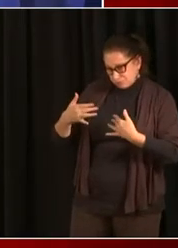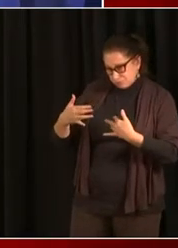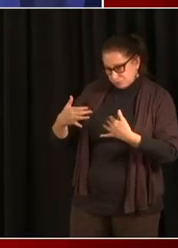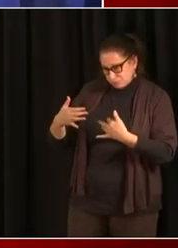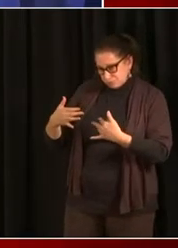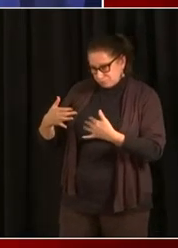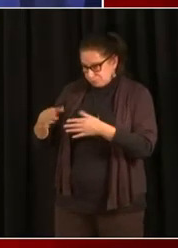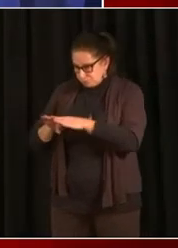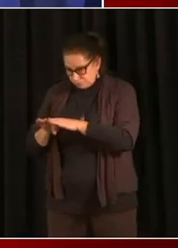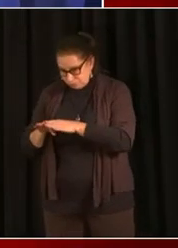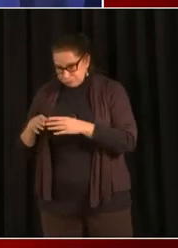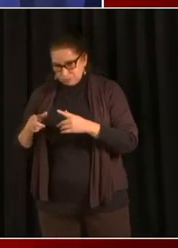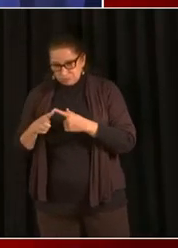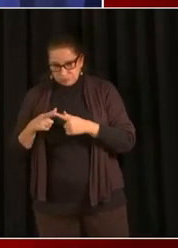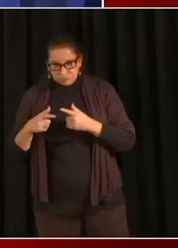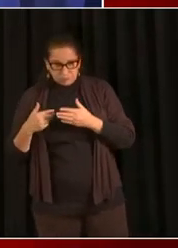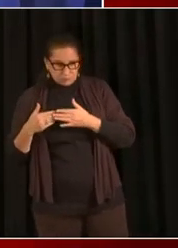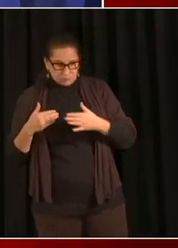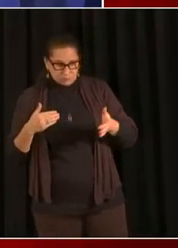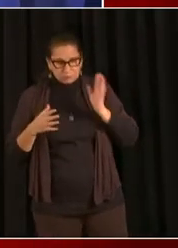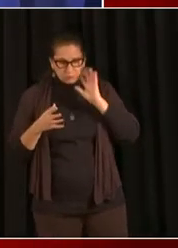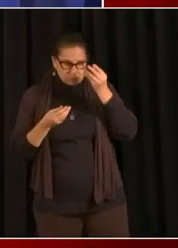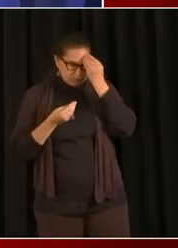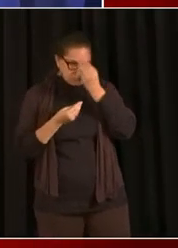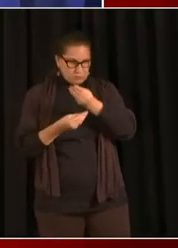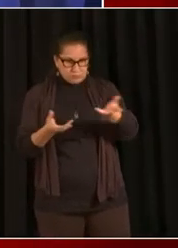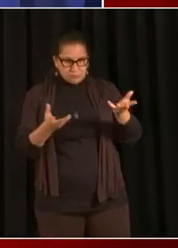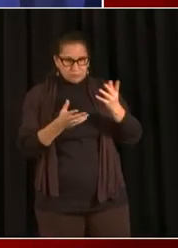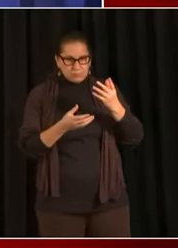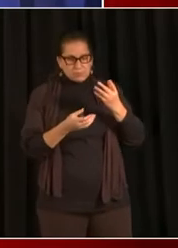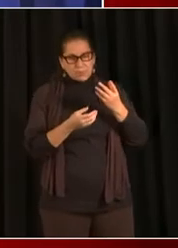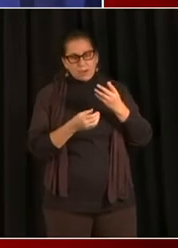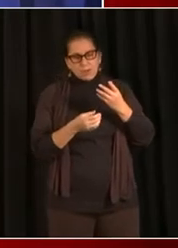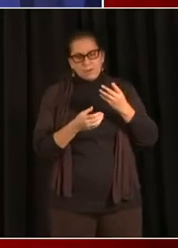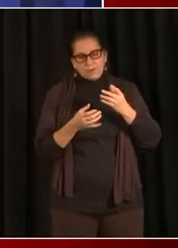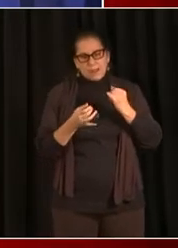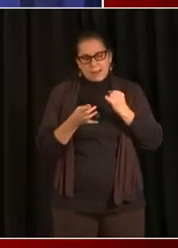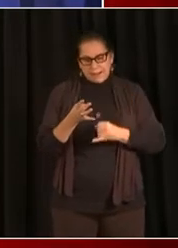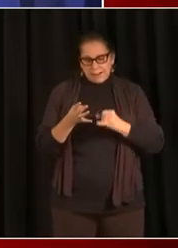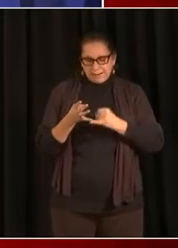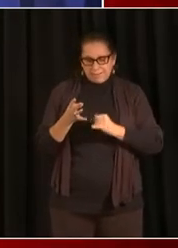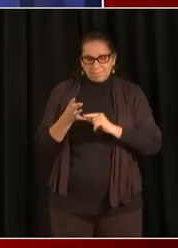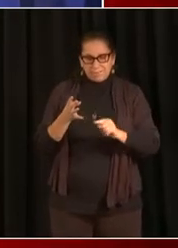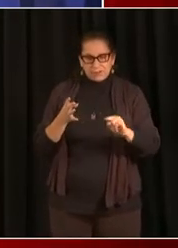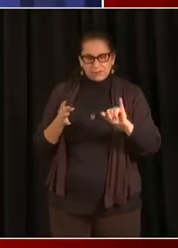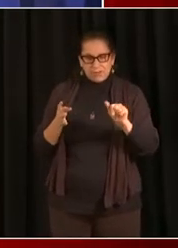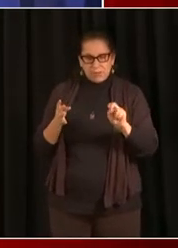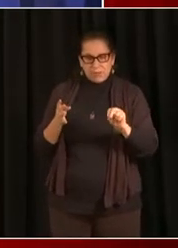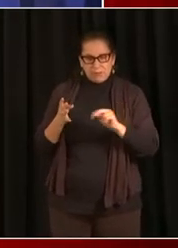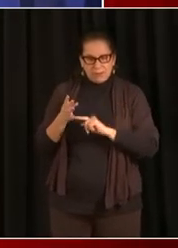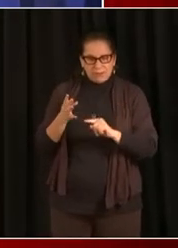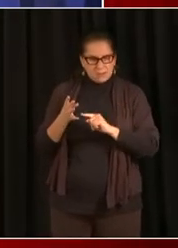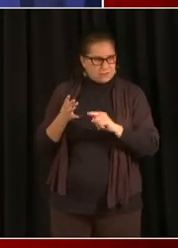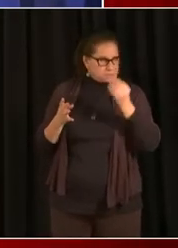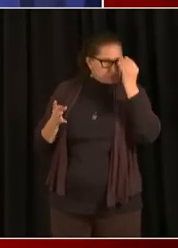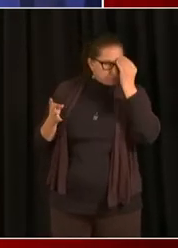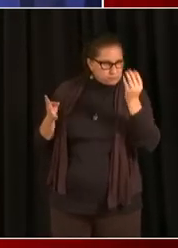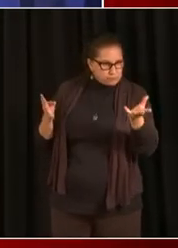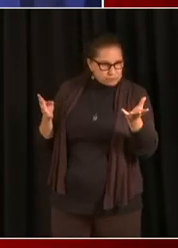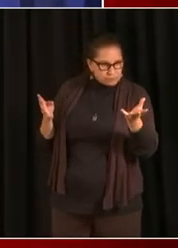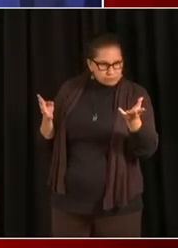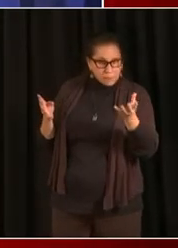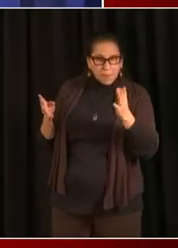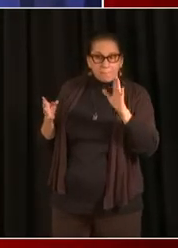expect that we'll be doing initial notifications in late January leading through February. Our goal is to make sure that we